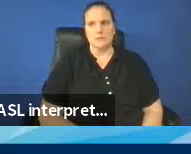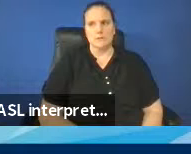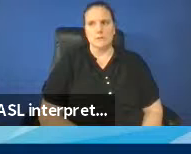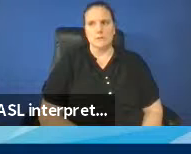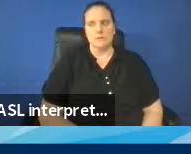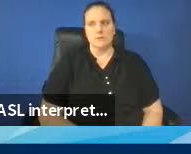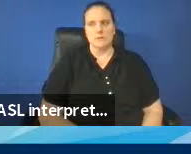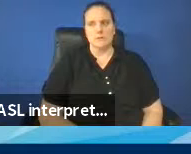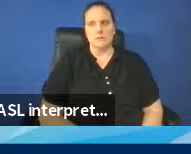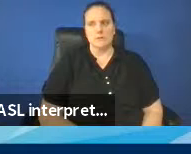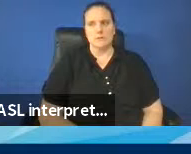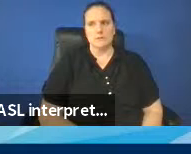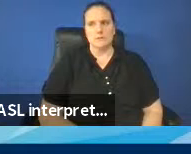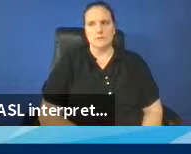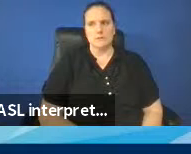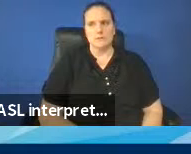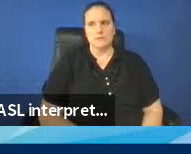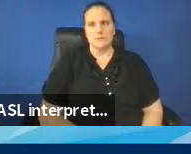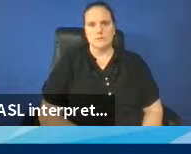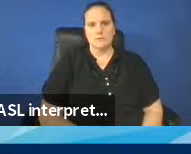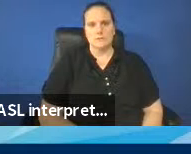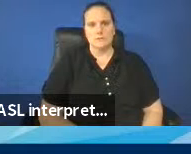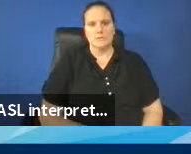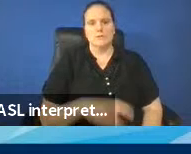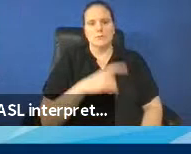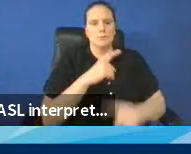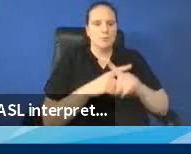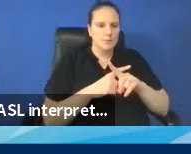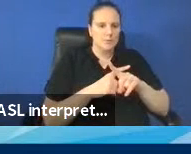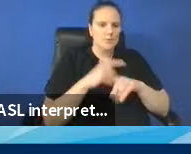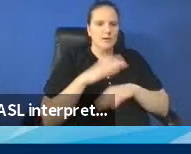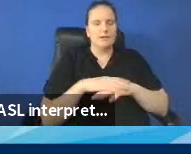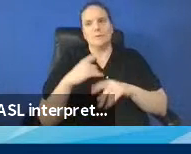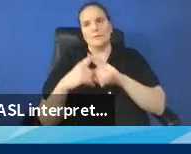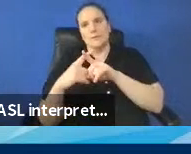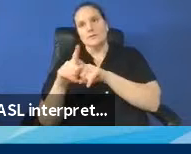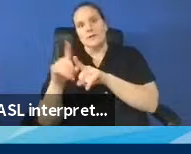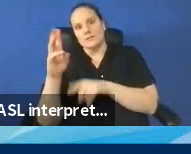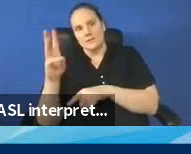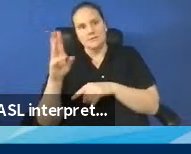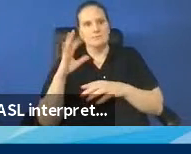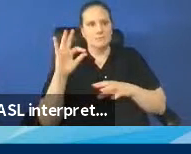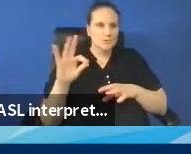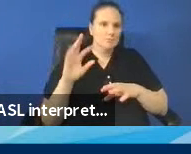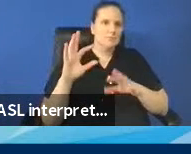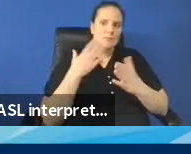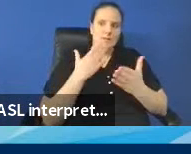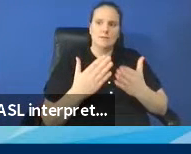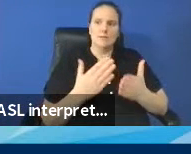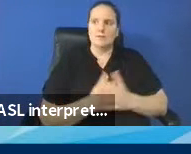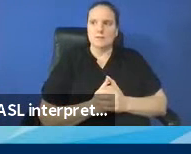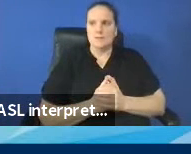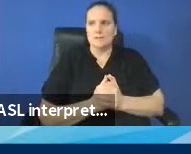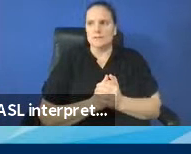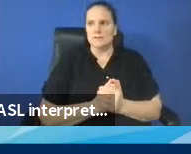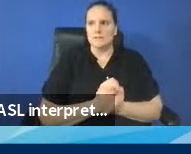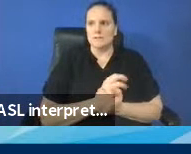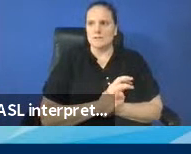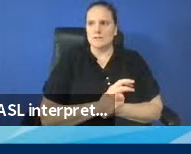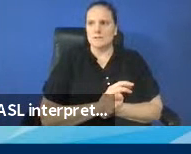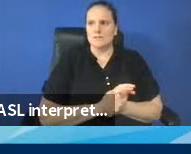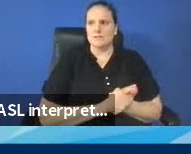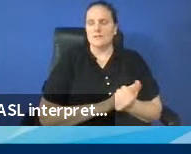There you go. Great. There's two mutes. I had one on my phone and then I have to do the *6. So thank you, Anita. My name is Ben